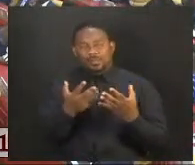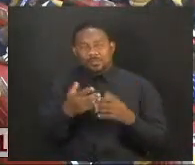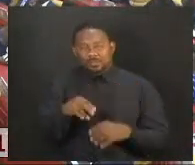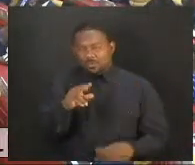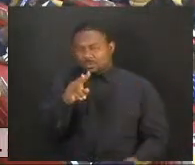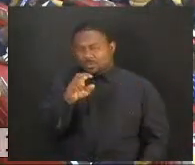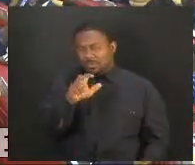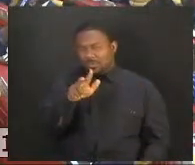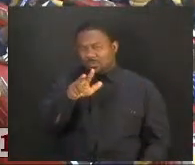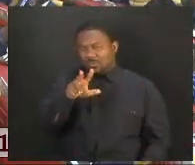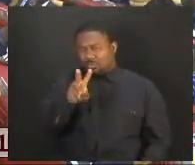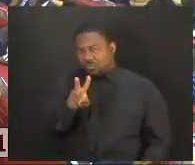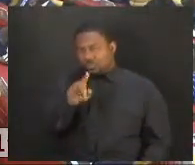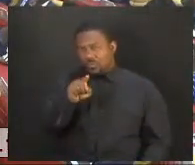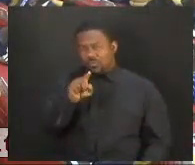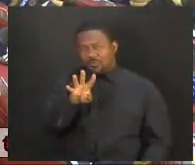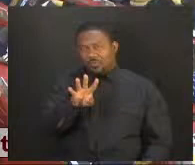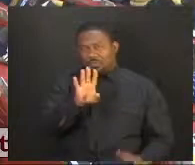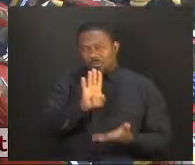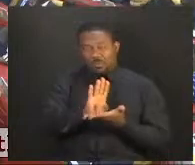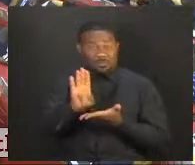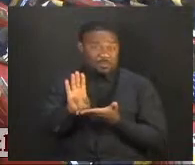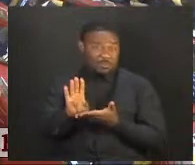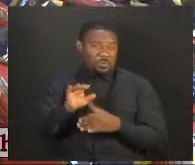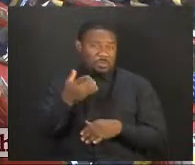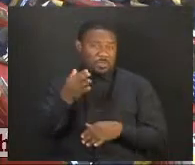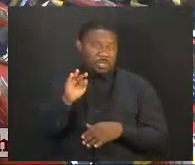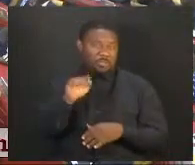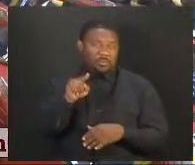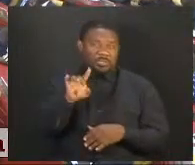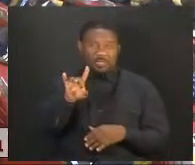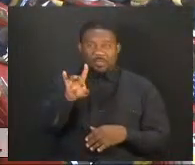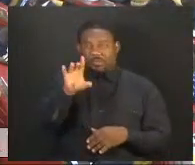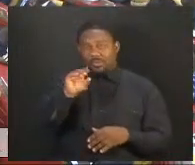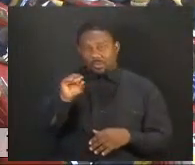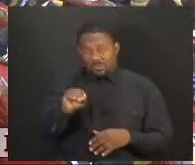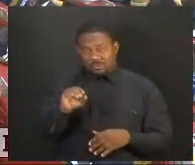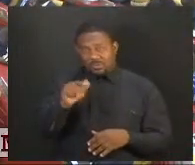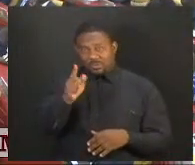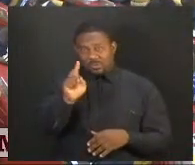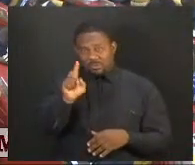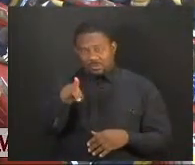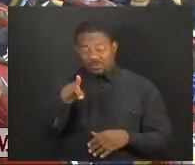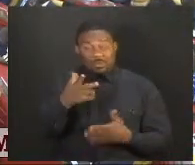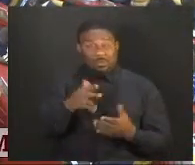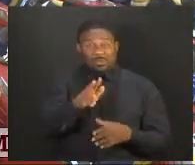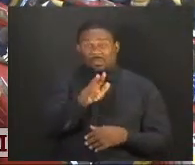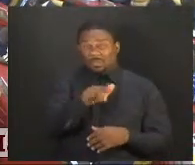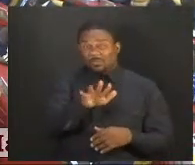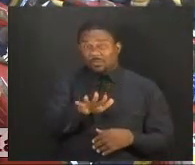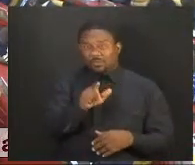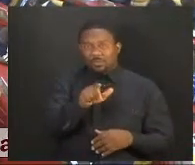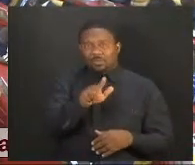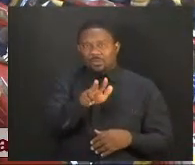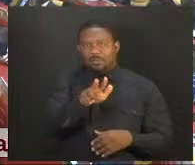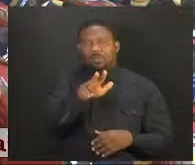232.4 billion or 19.8% of GDP. This is 35.3% above the target